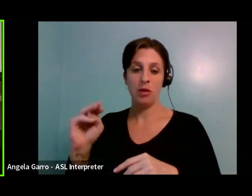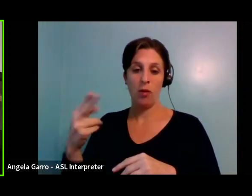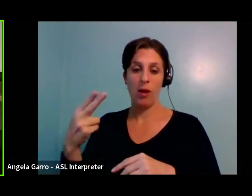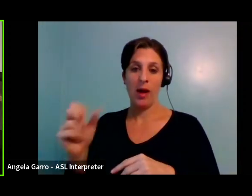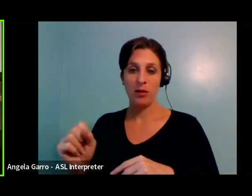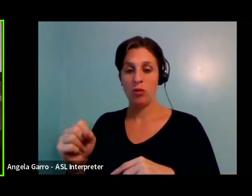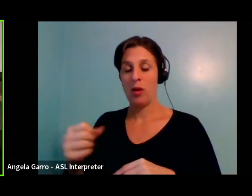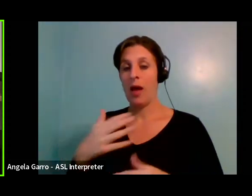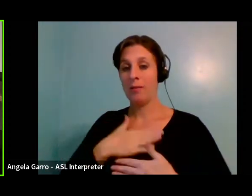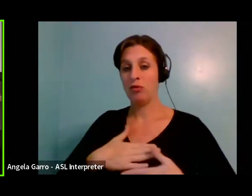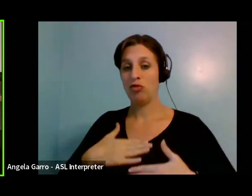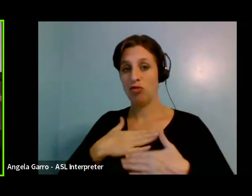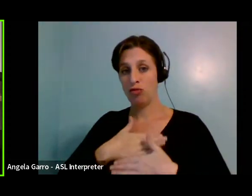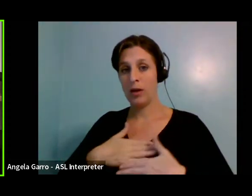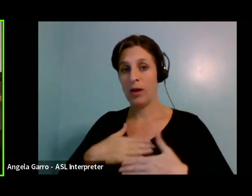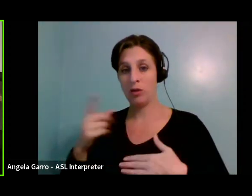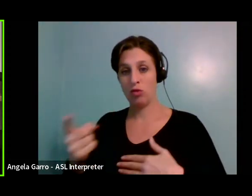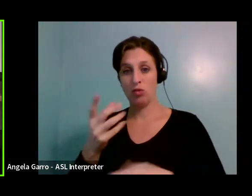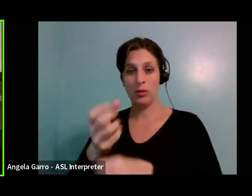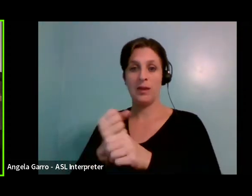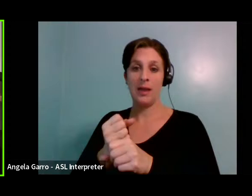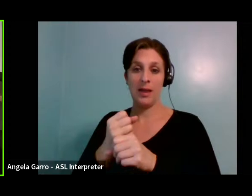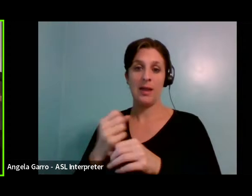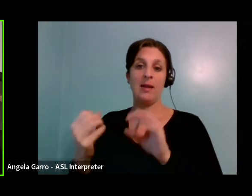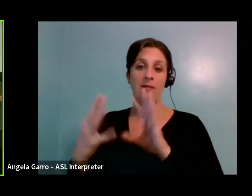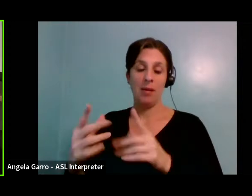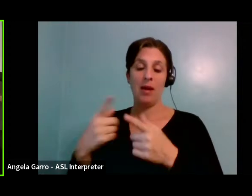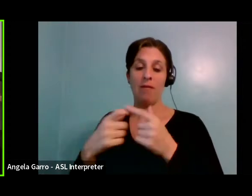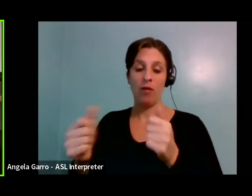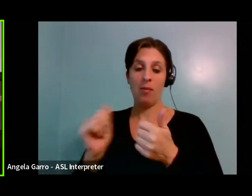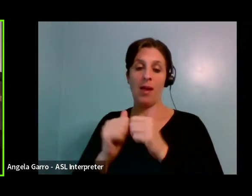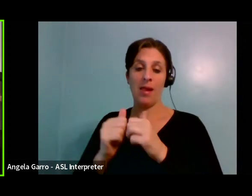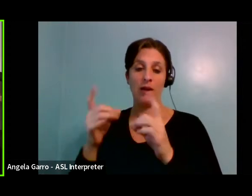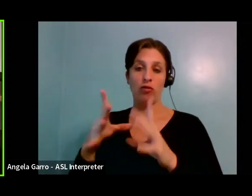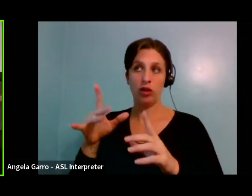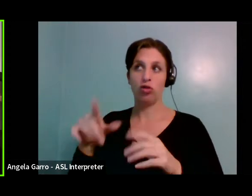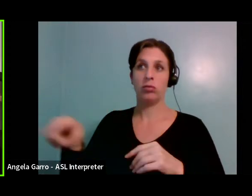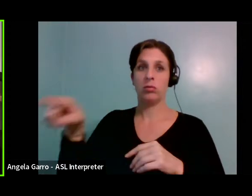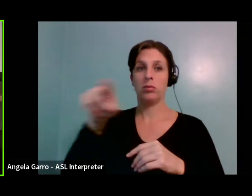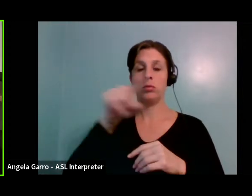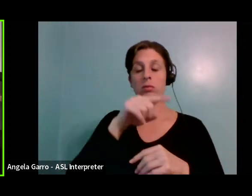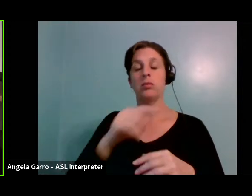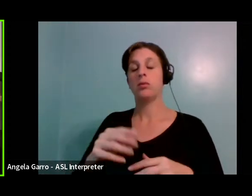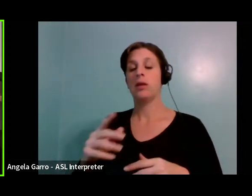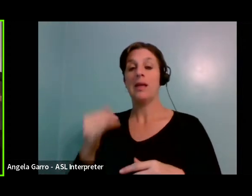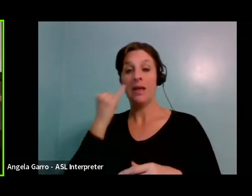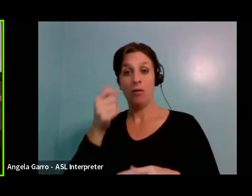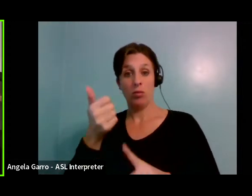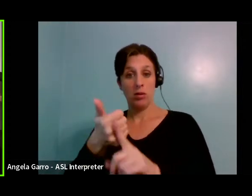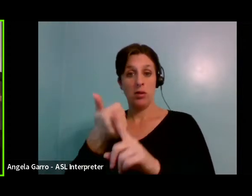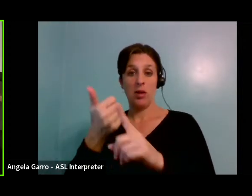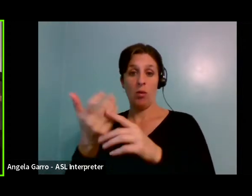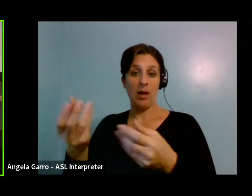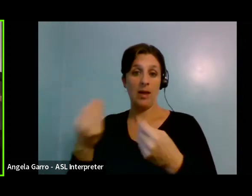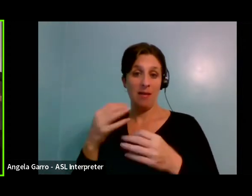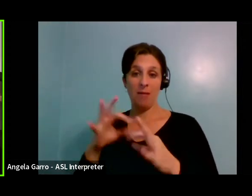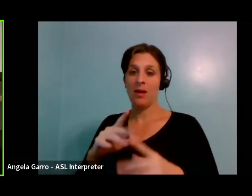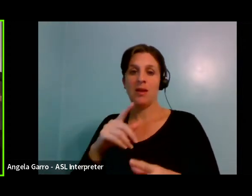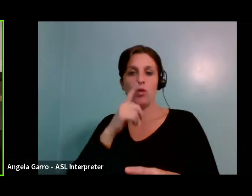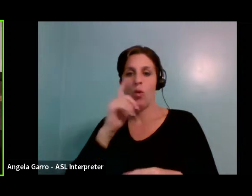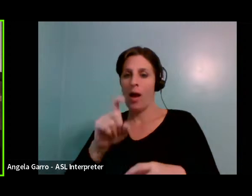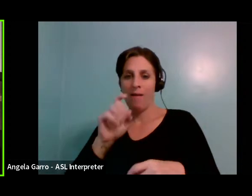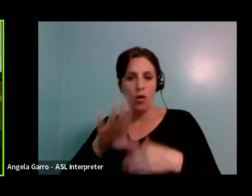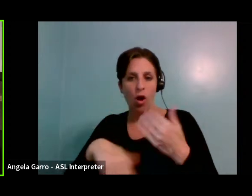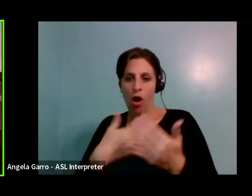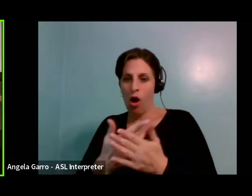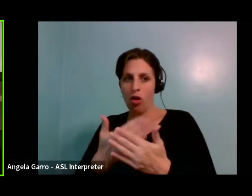you getting the feedback from athletic directors, but if you want to give some feedback, I really, and again, it doesn't have to be good, right? The whole